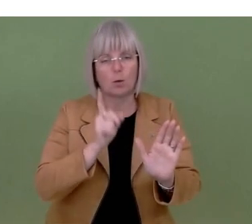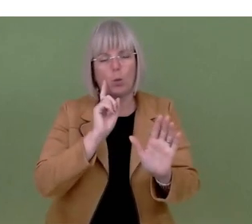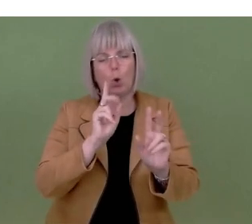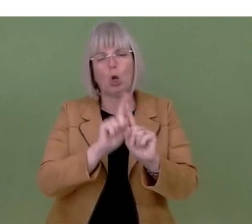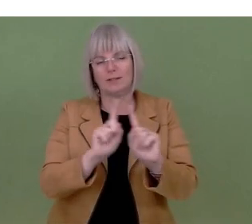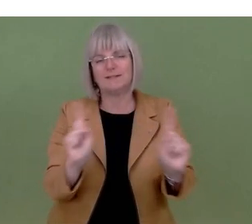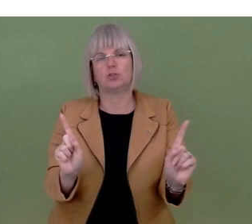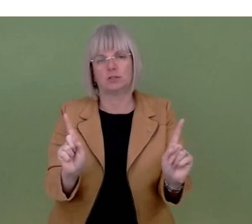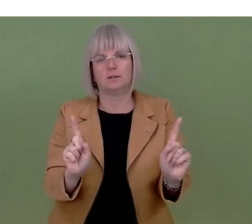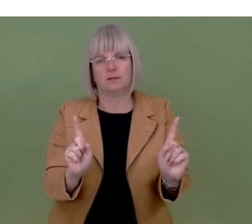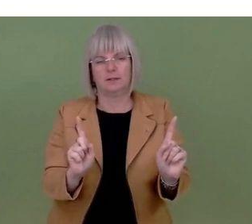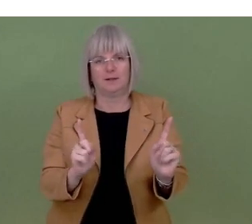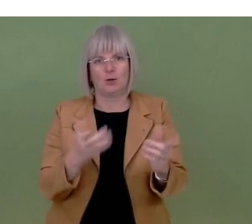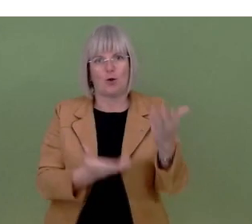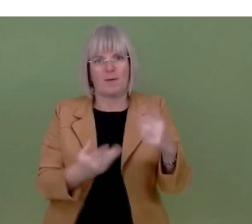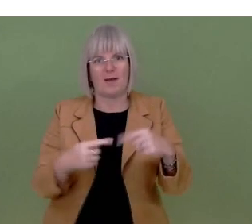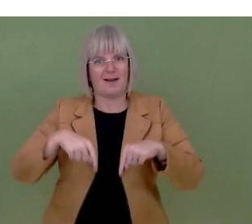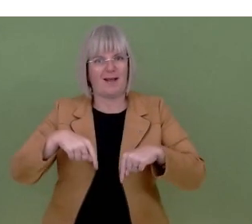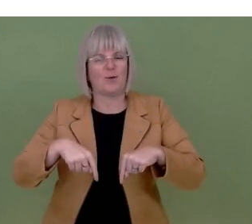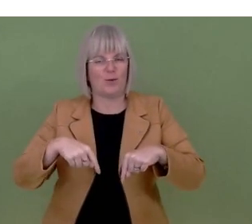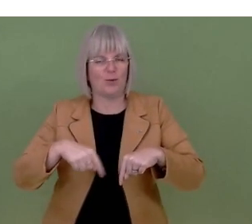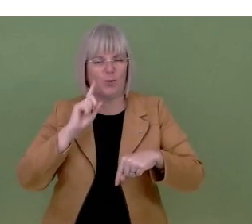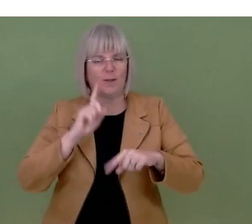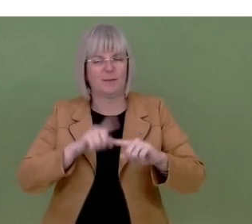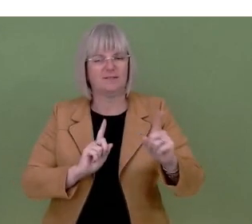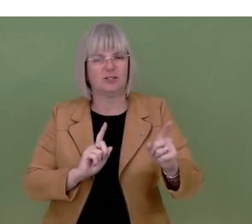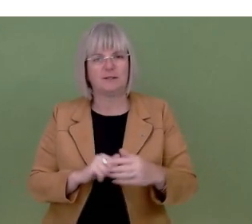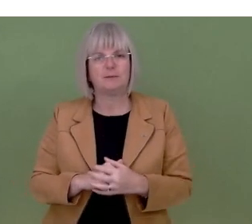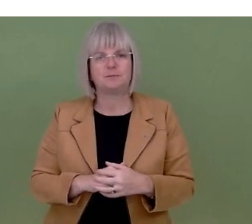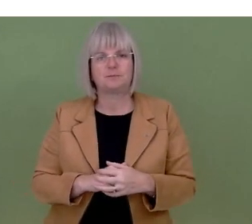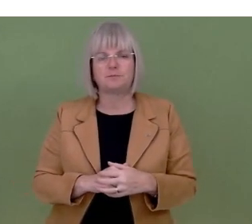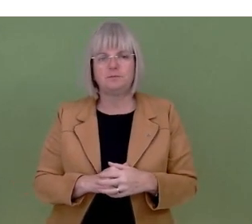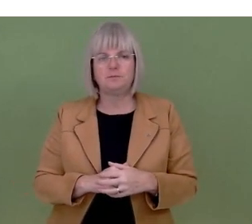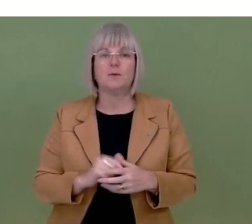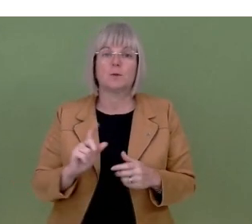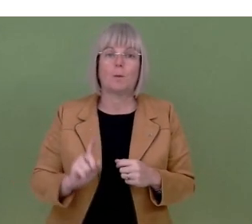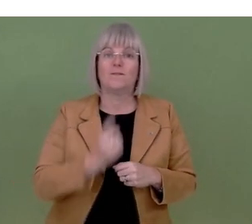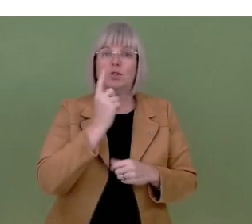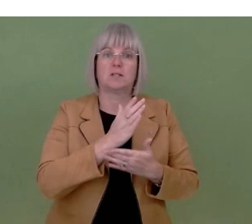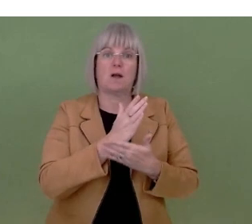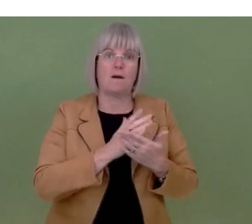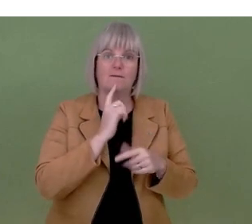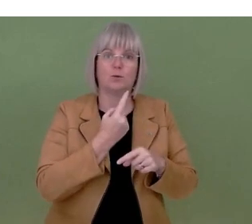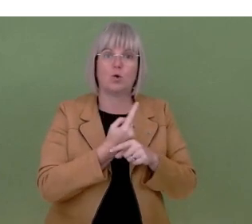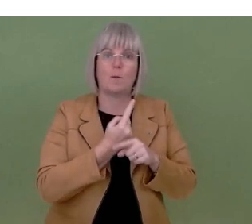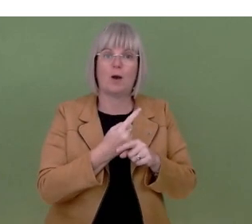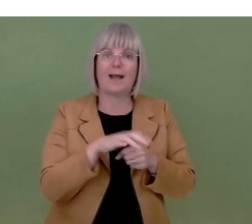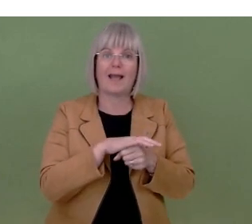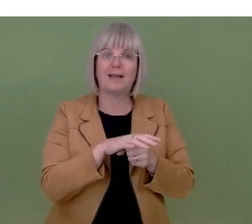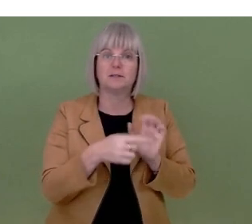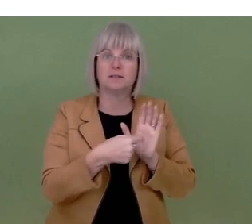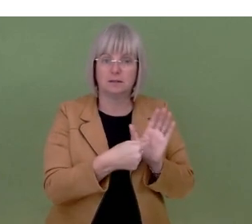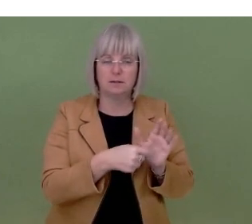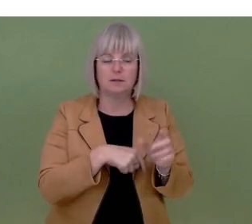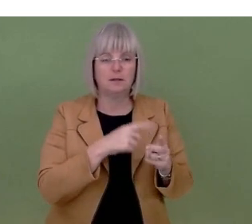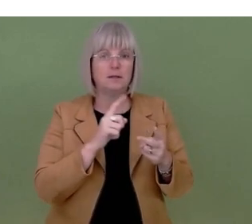yet anticipate. So the second half of that multidisciplinary meeting is about governance and